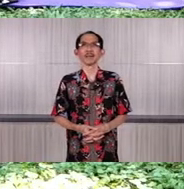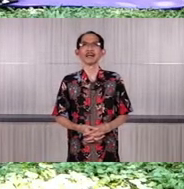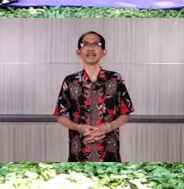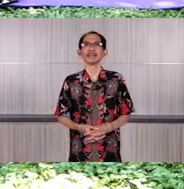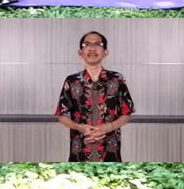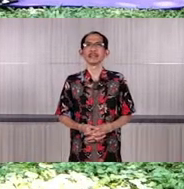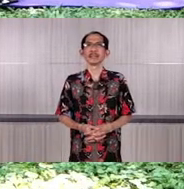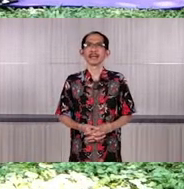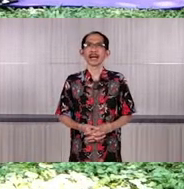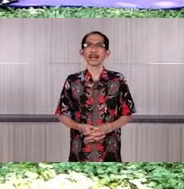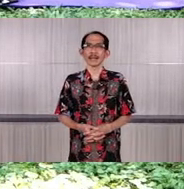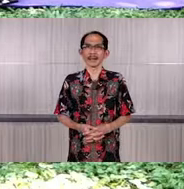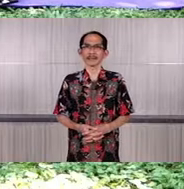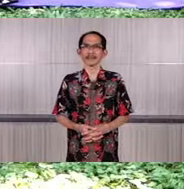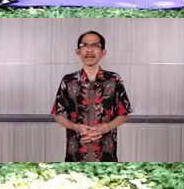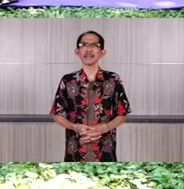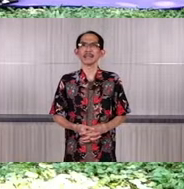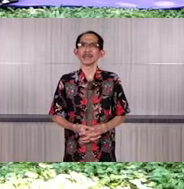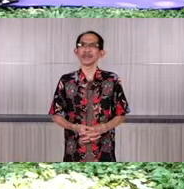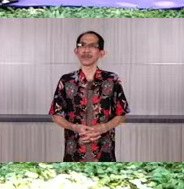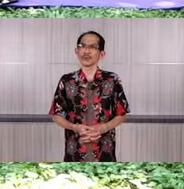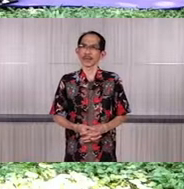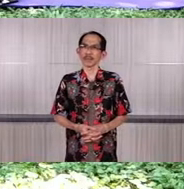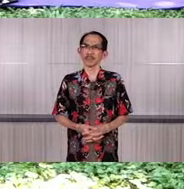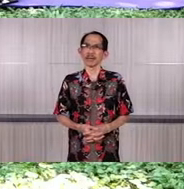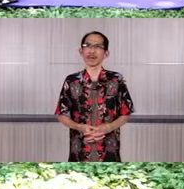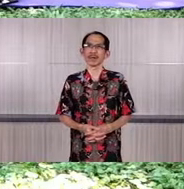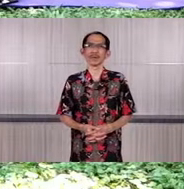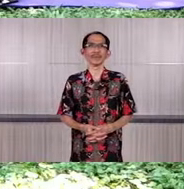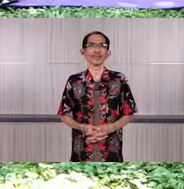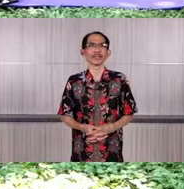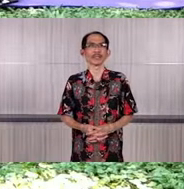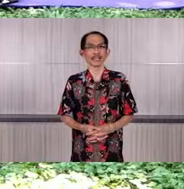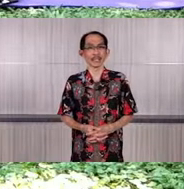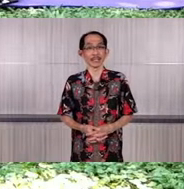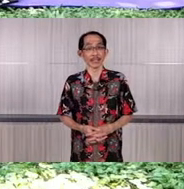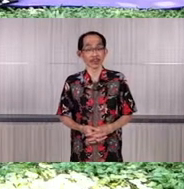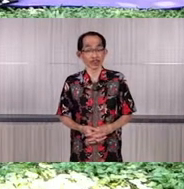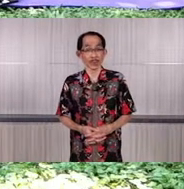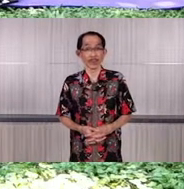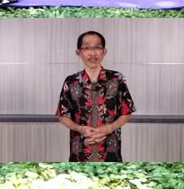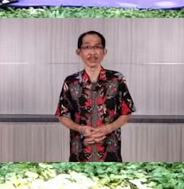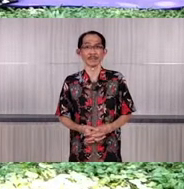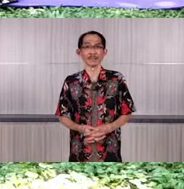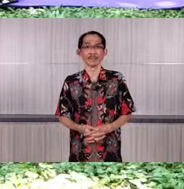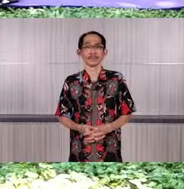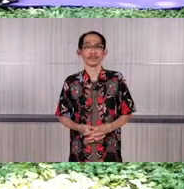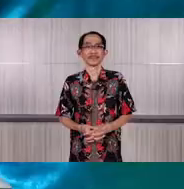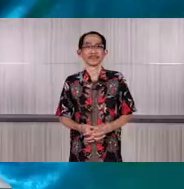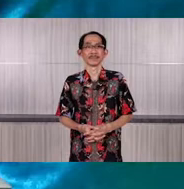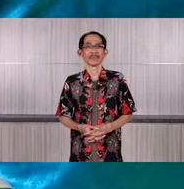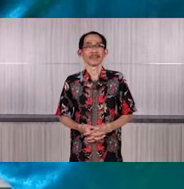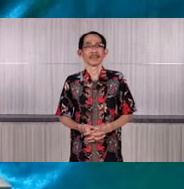entire body and extend into very part of your inner world.